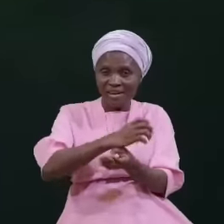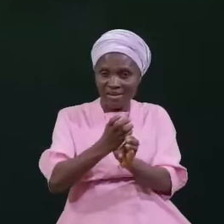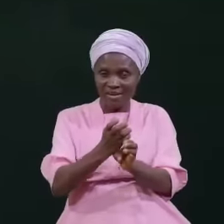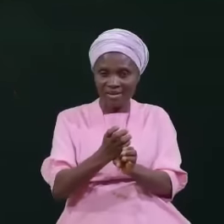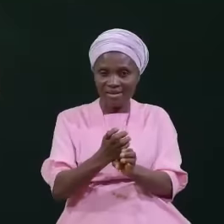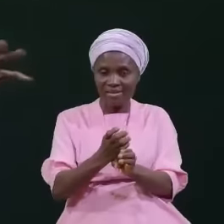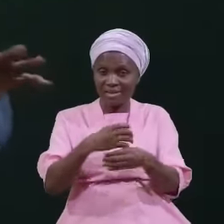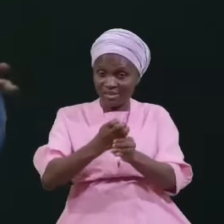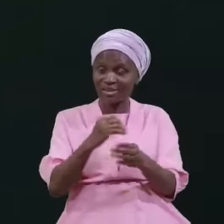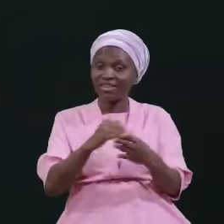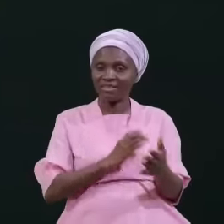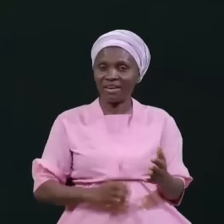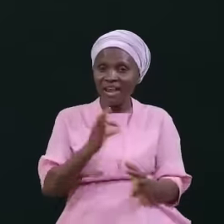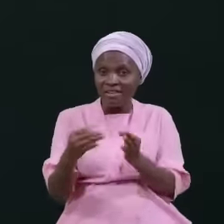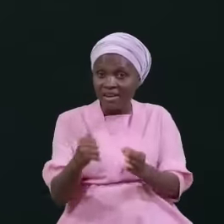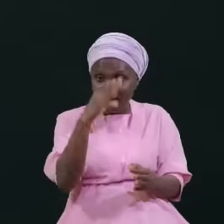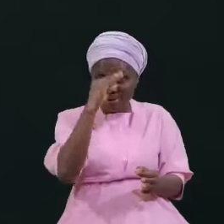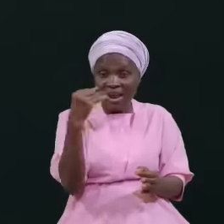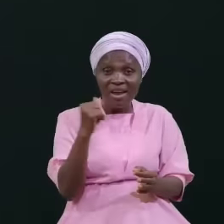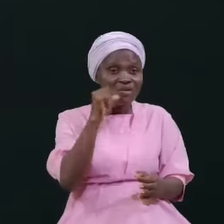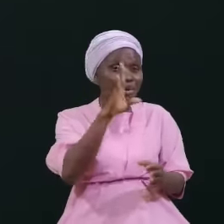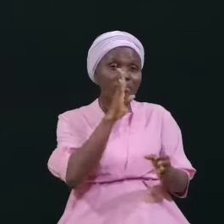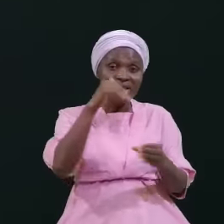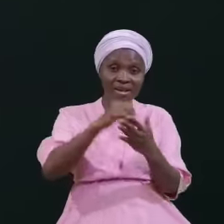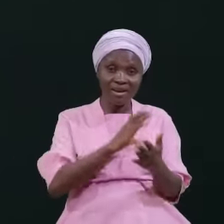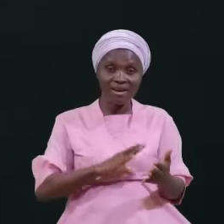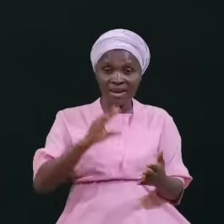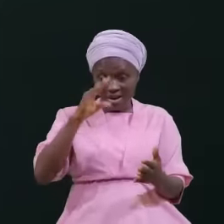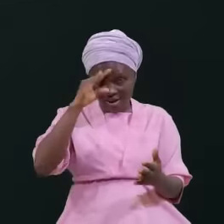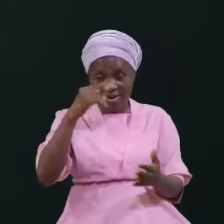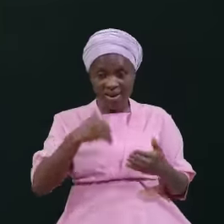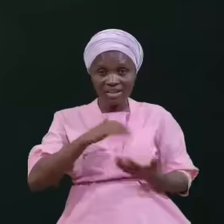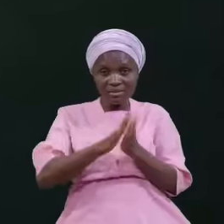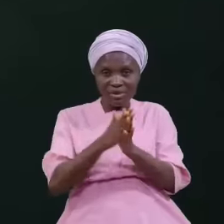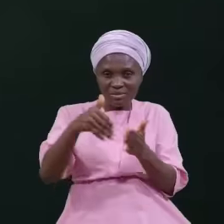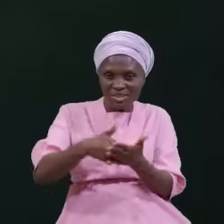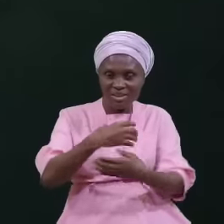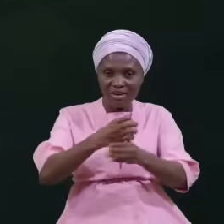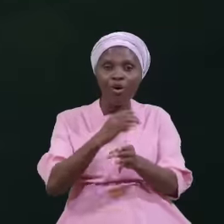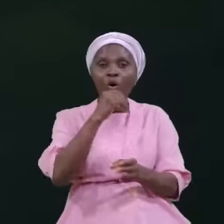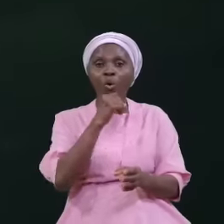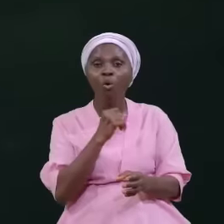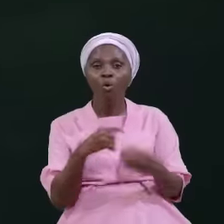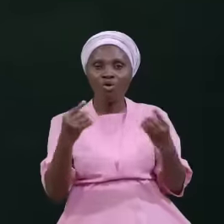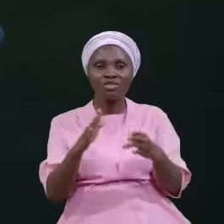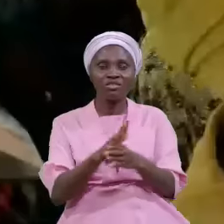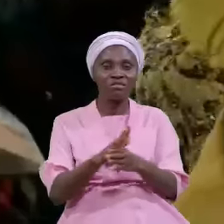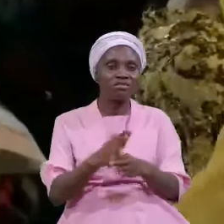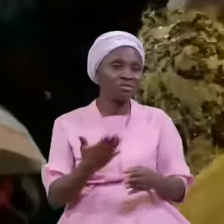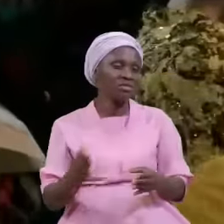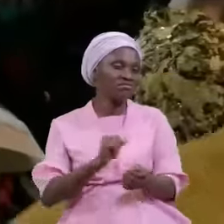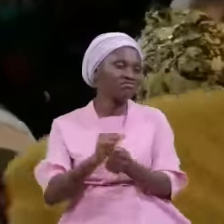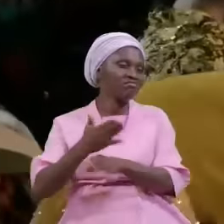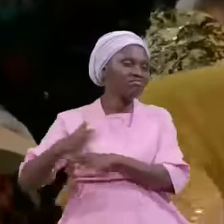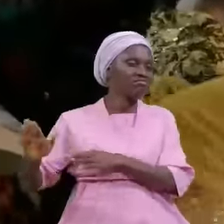in Christ, it's a new creature. Old things are passed away. We behold, tell me,